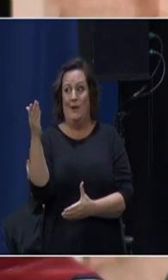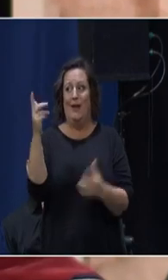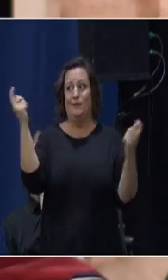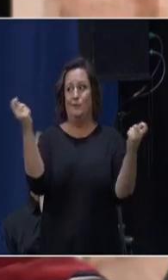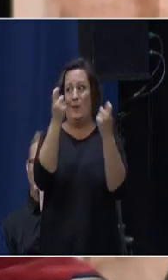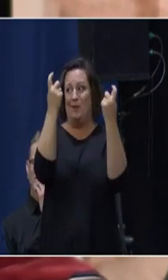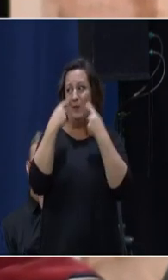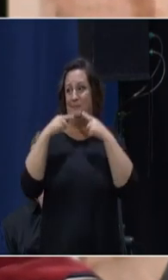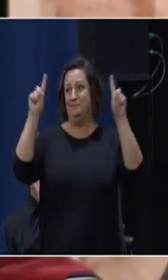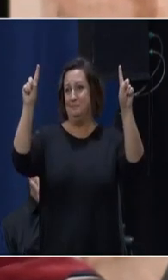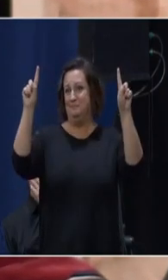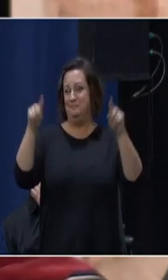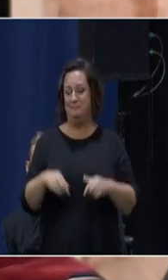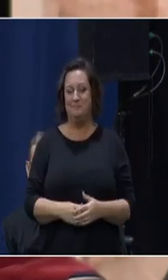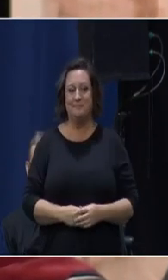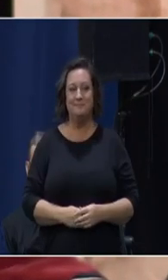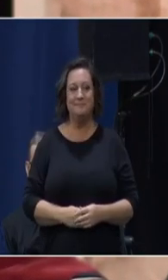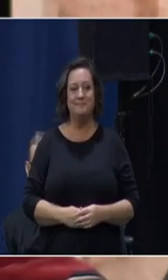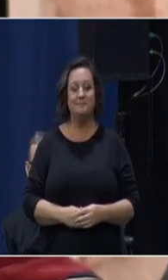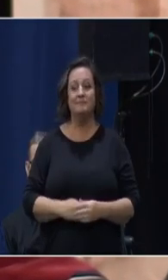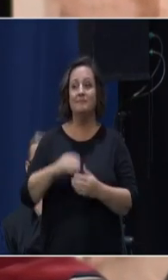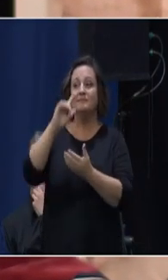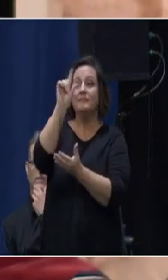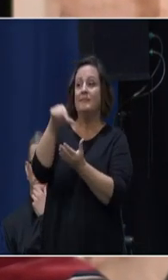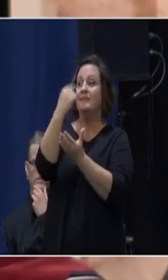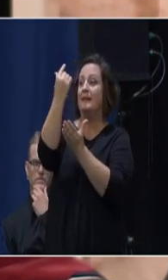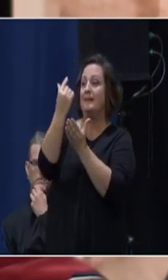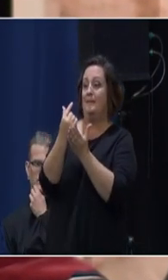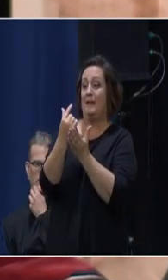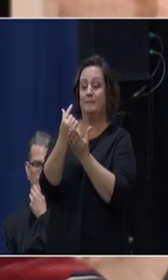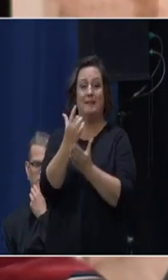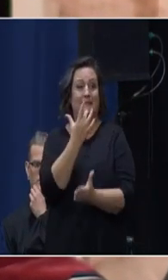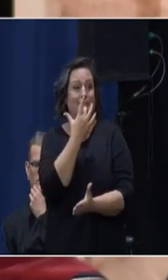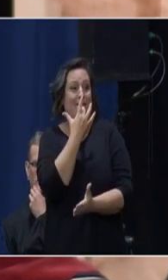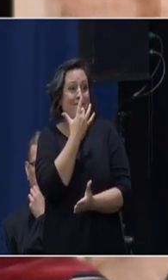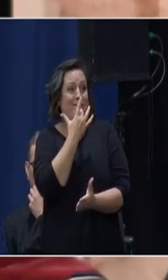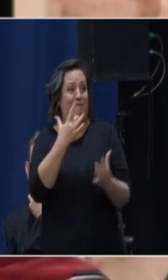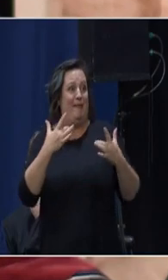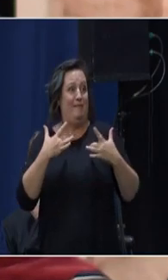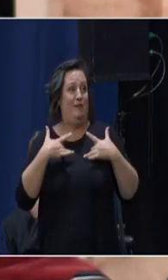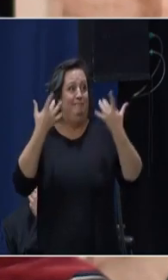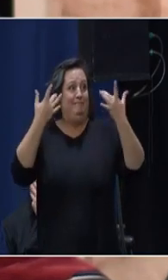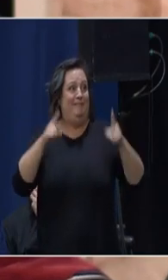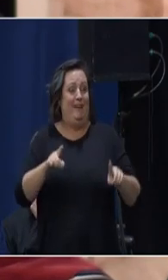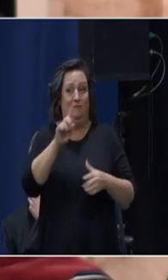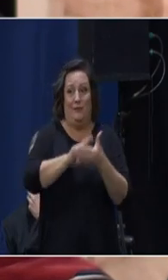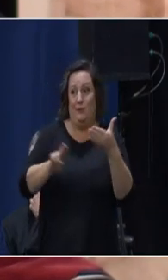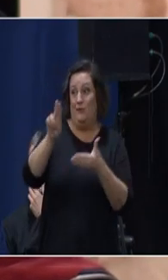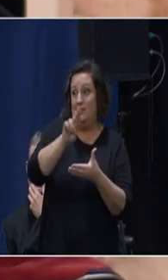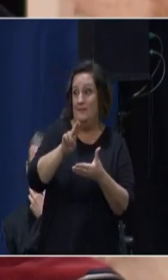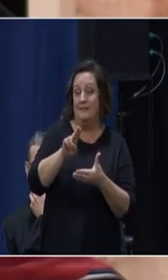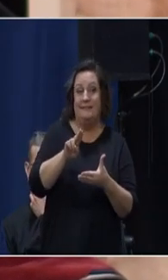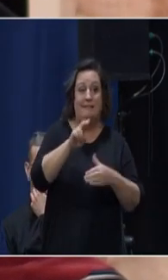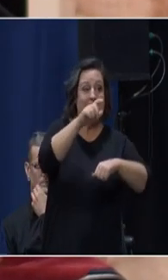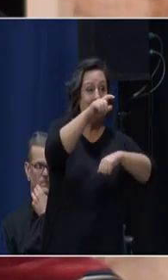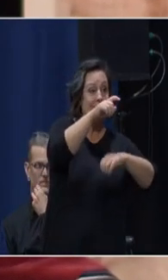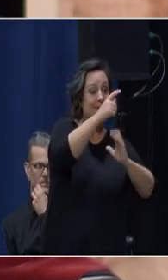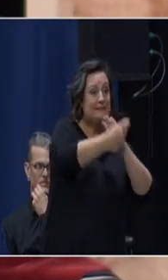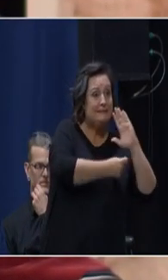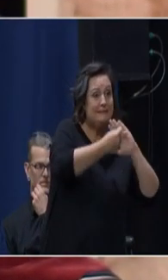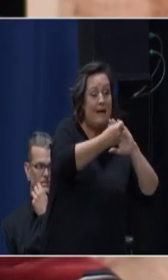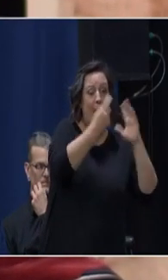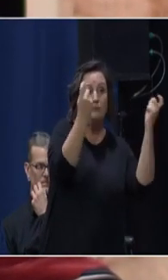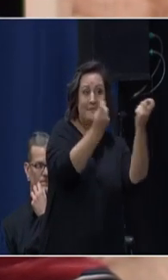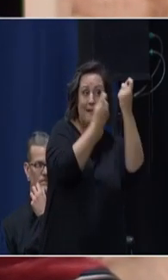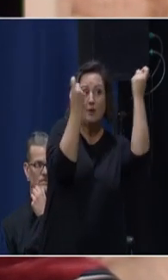your success. Commencement is one of my favorite university events. It is a time for celebration, and